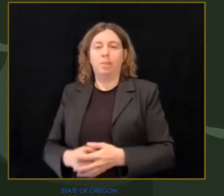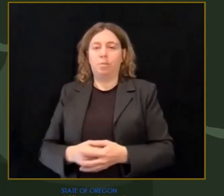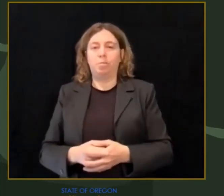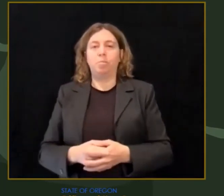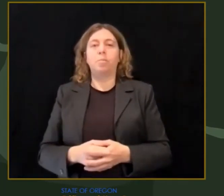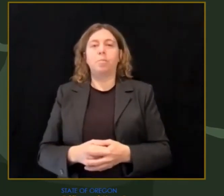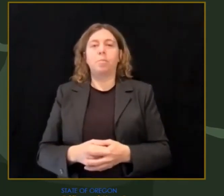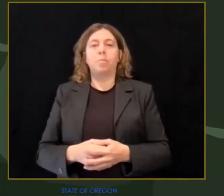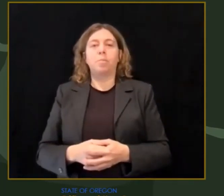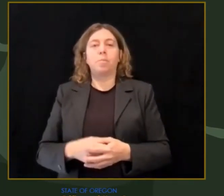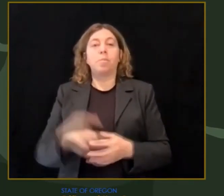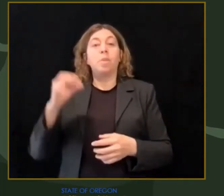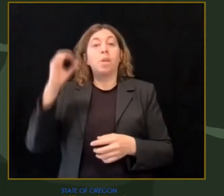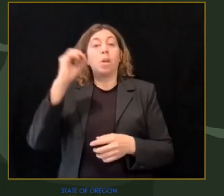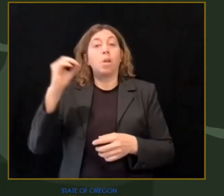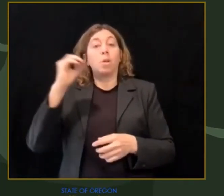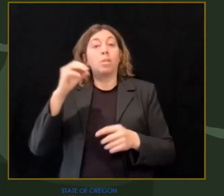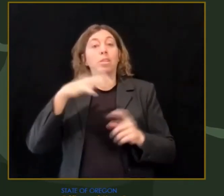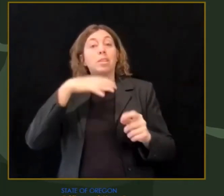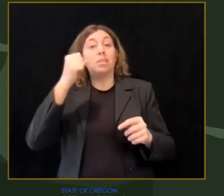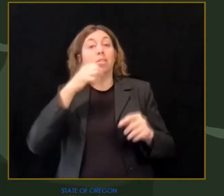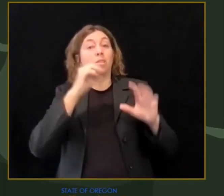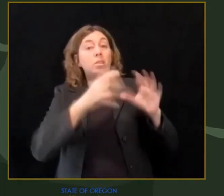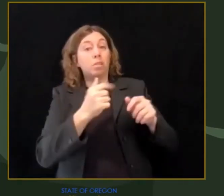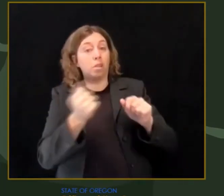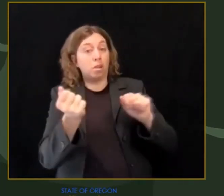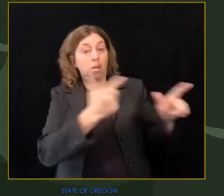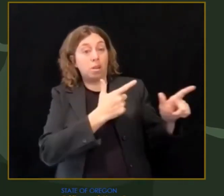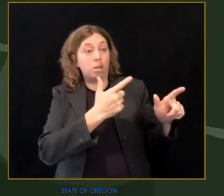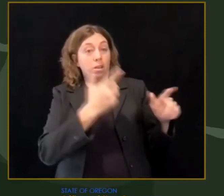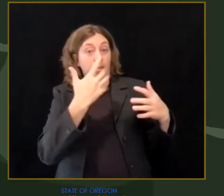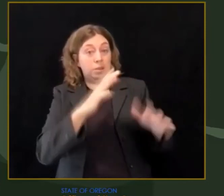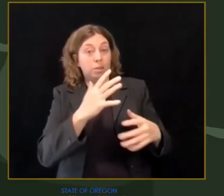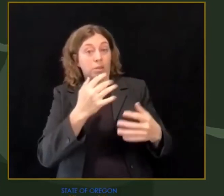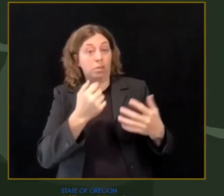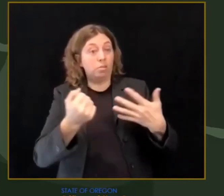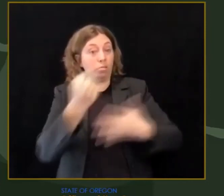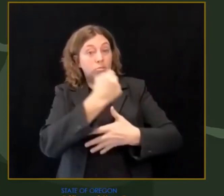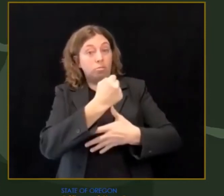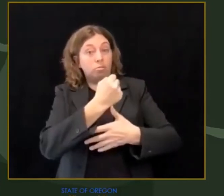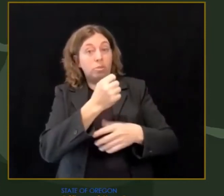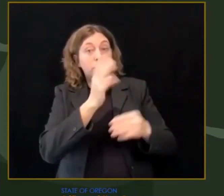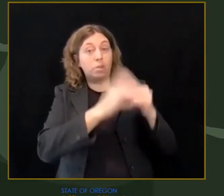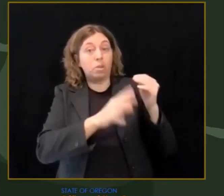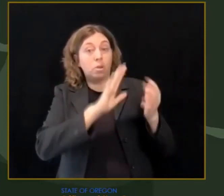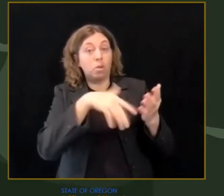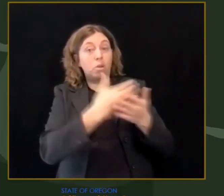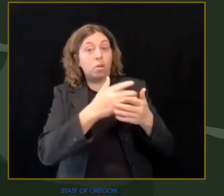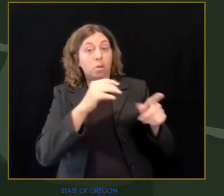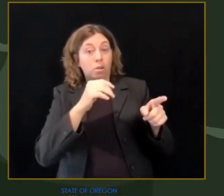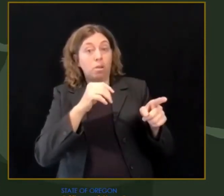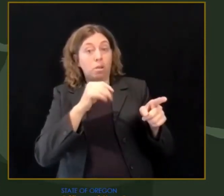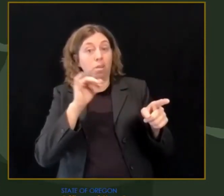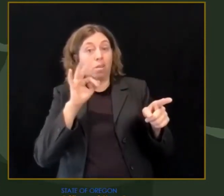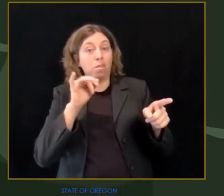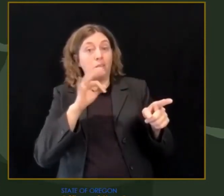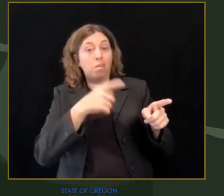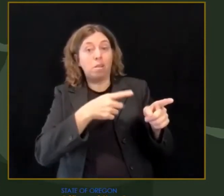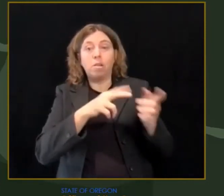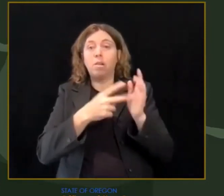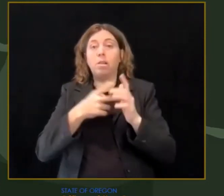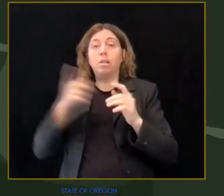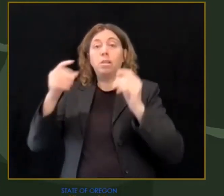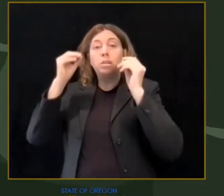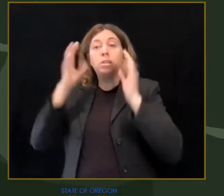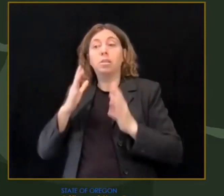the unfortunate and harsh reality is that many of our educators would not get vaccinated this school year, and